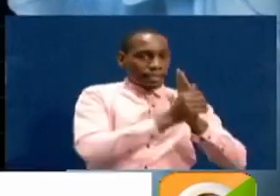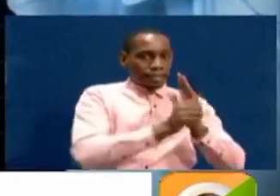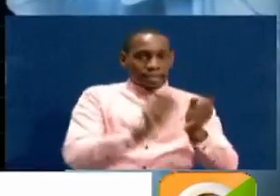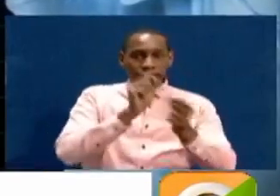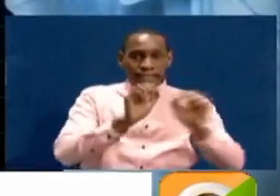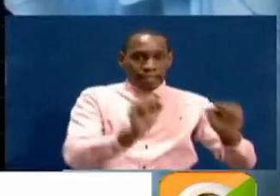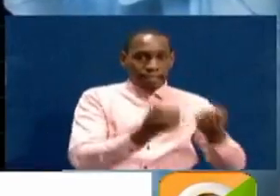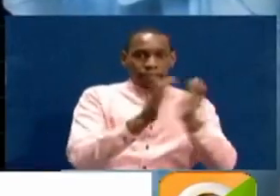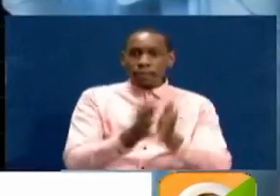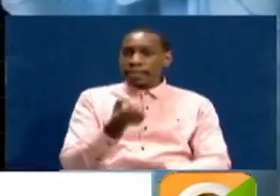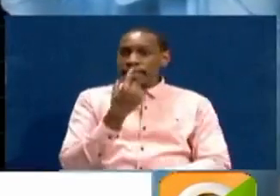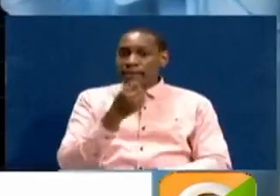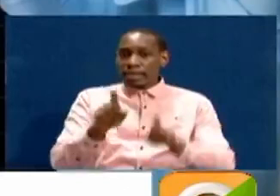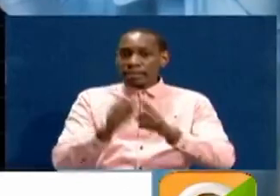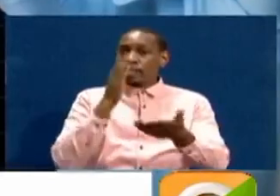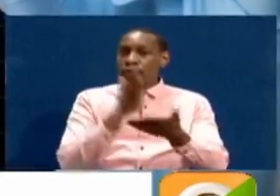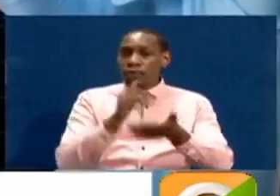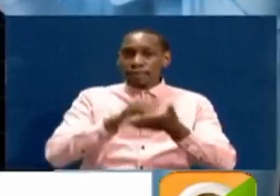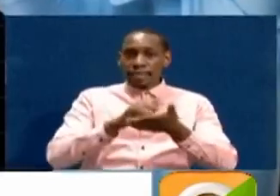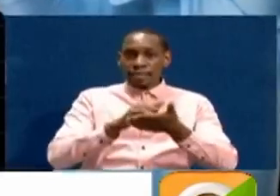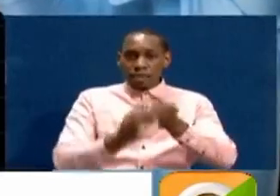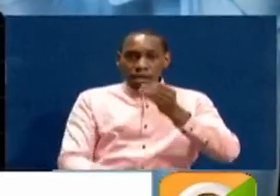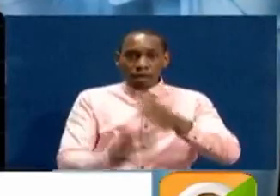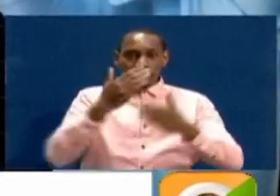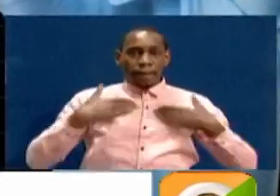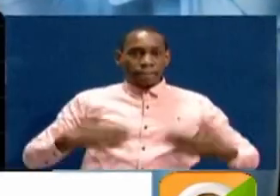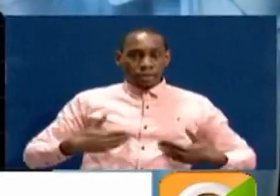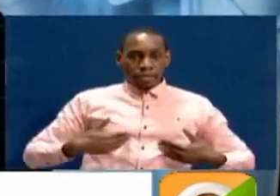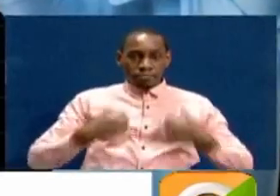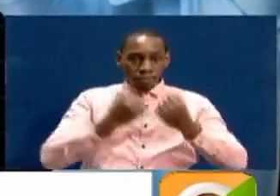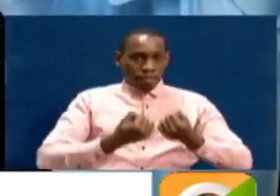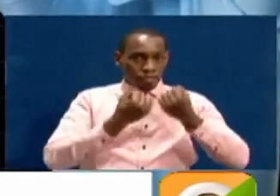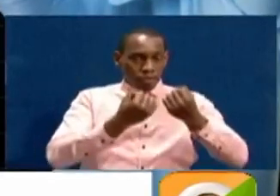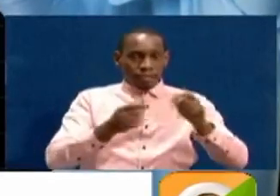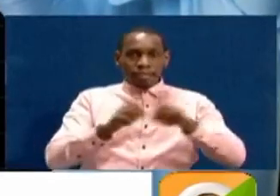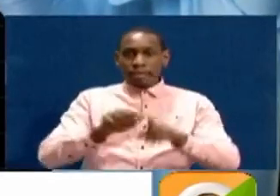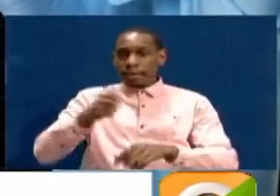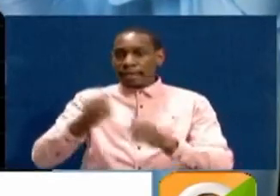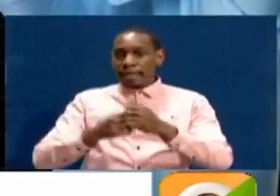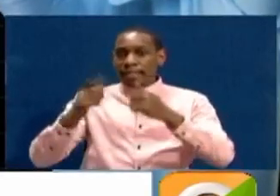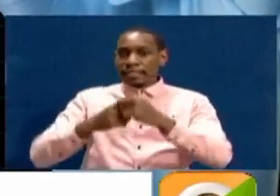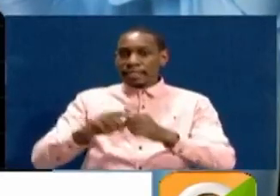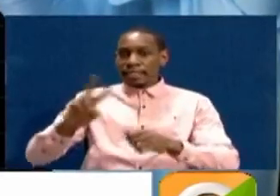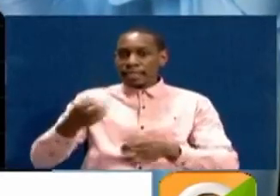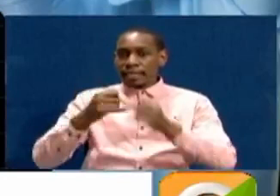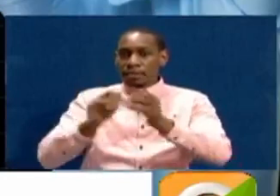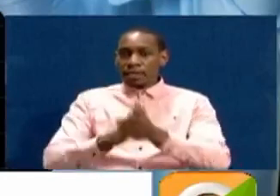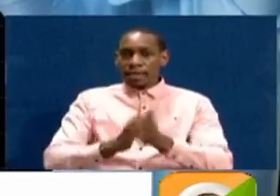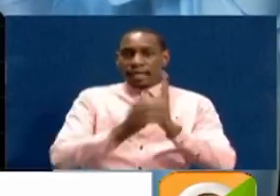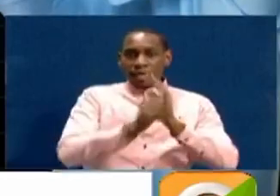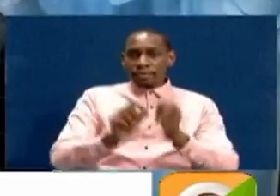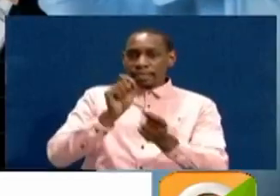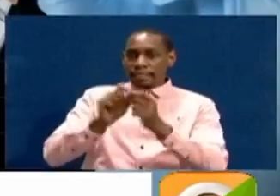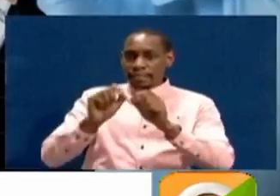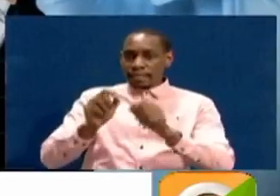test safety and dosage, as well as to confirm that it stimulates the immune system, with another 16 being in phase 2, where scientists test the